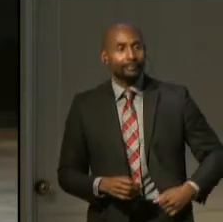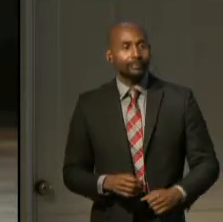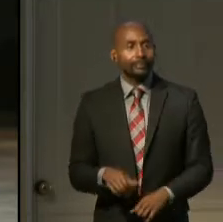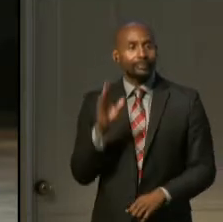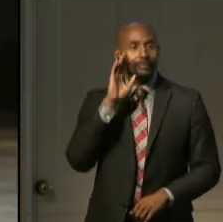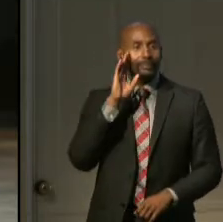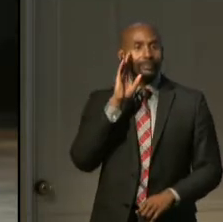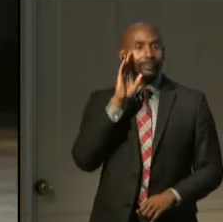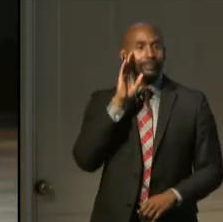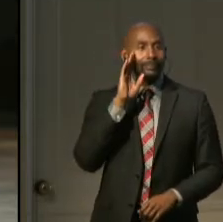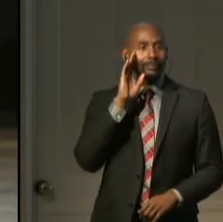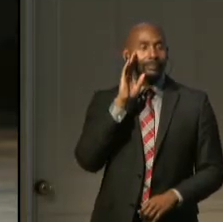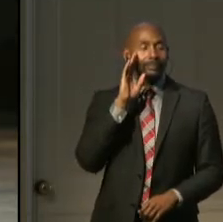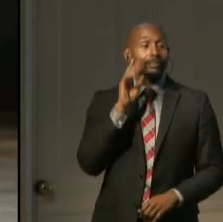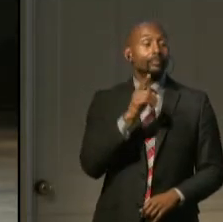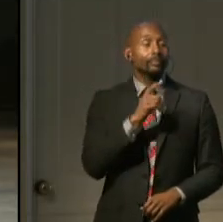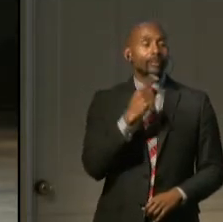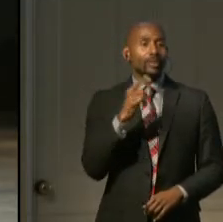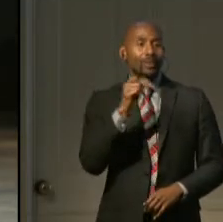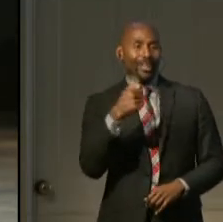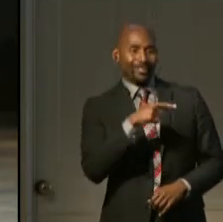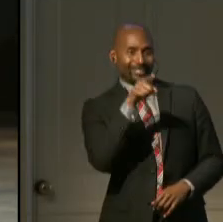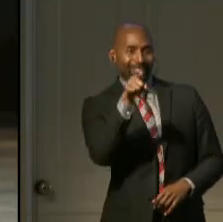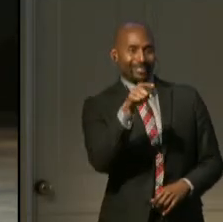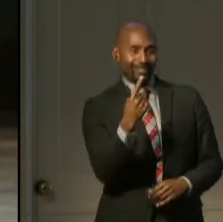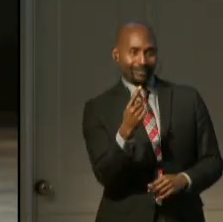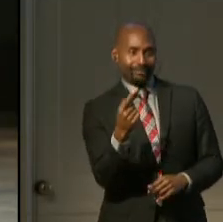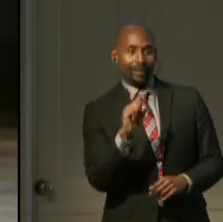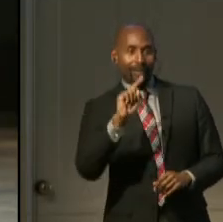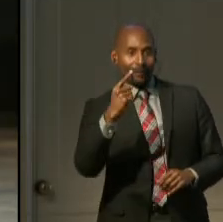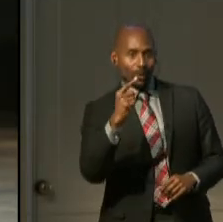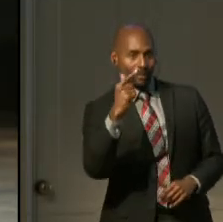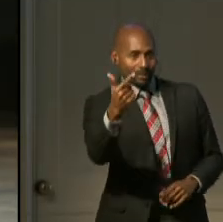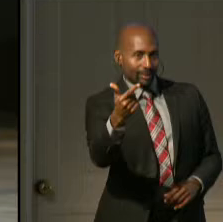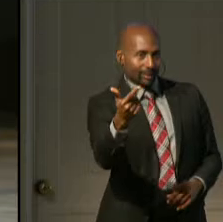Hi. I think there's somebody behind you, and then